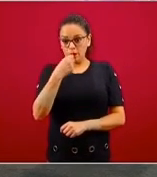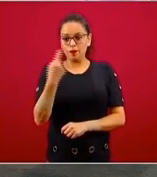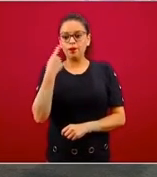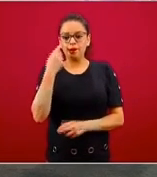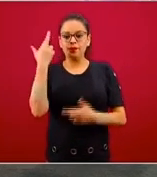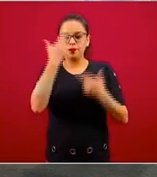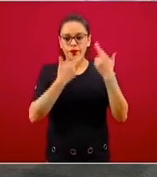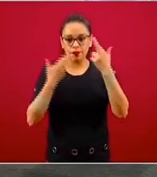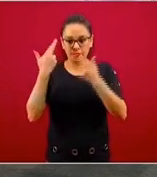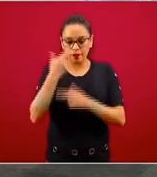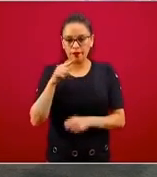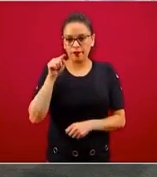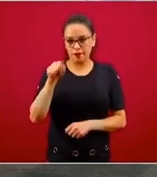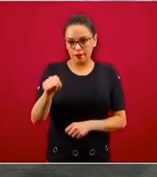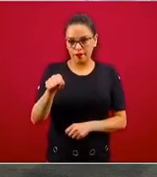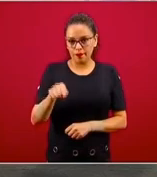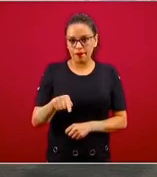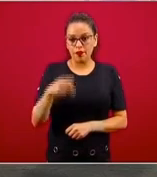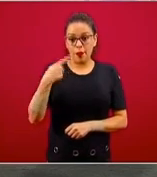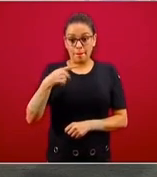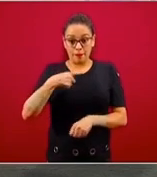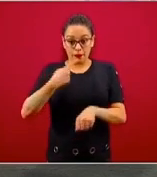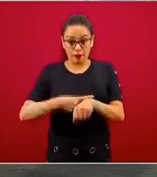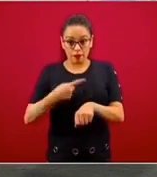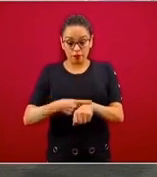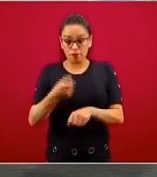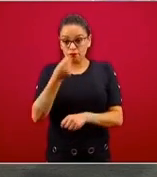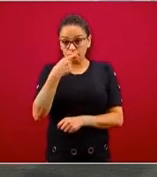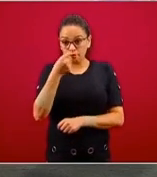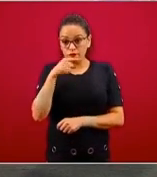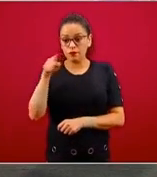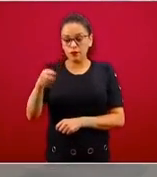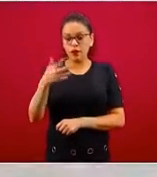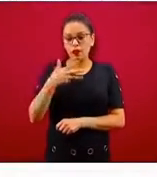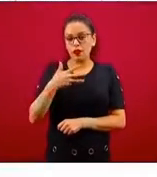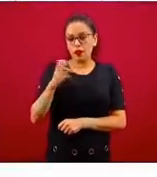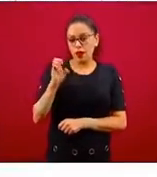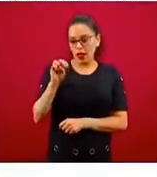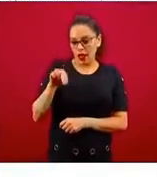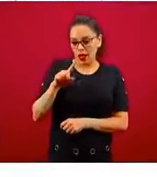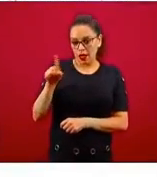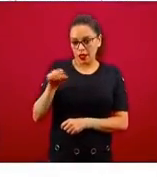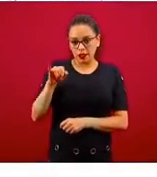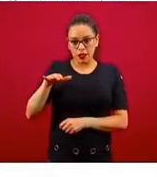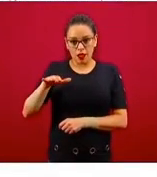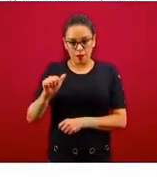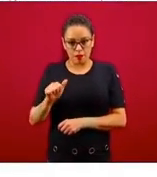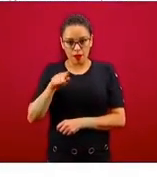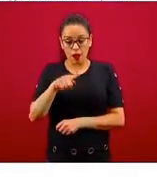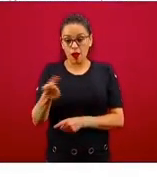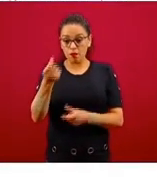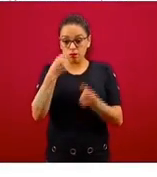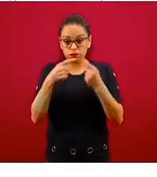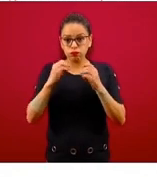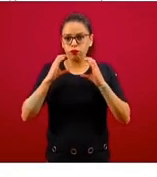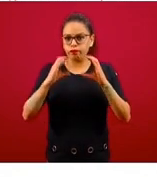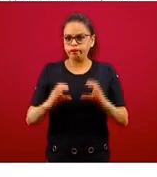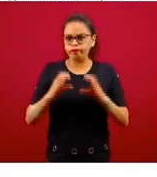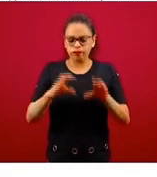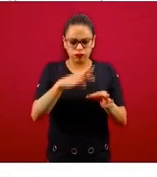seguir en el paciente hipertenso con el tratamiento que está siguiendo. For example, El paciente talking about hipertenso que se hypertense controla bien la patients, presión